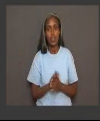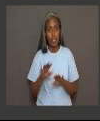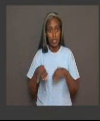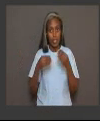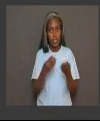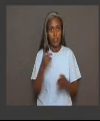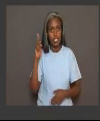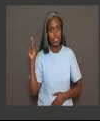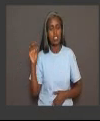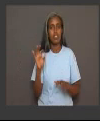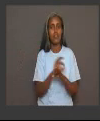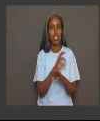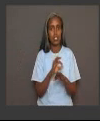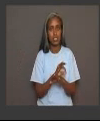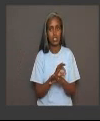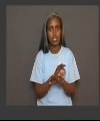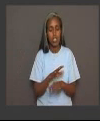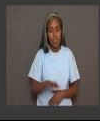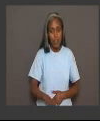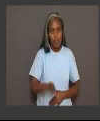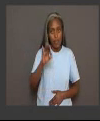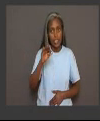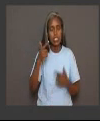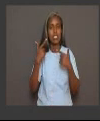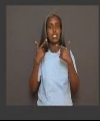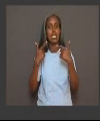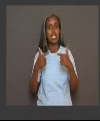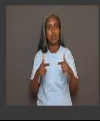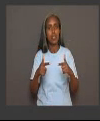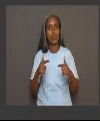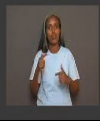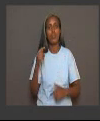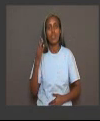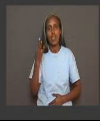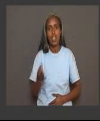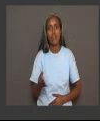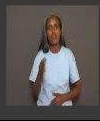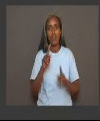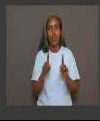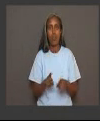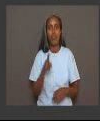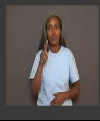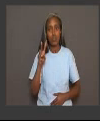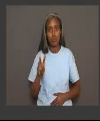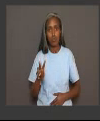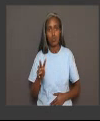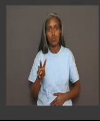Given this function, find the limit of f of